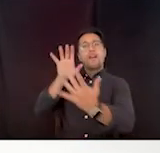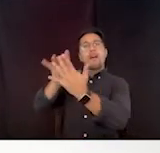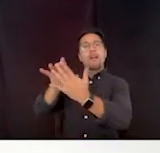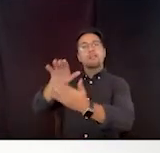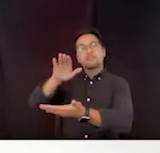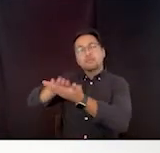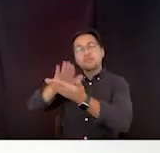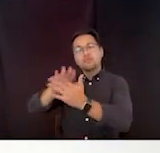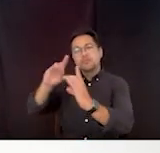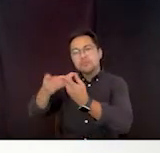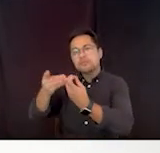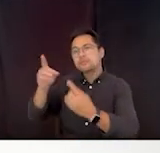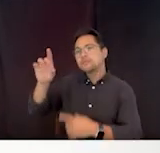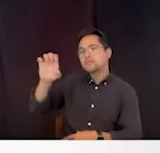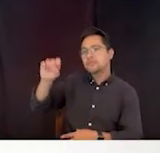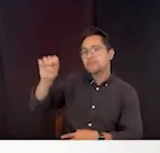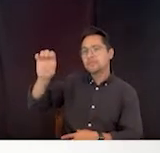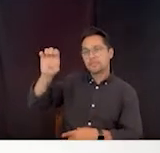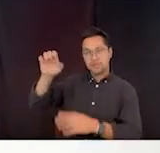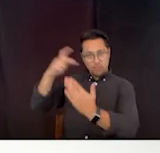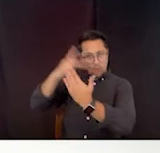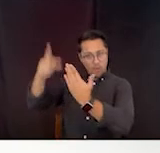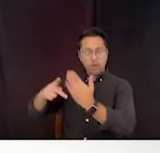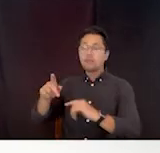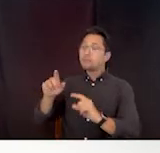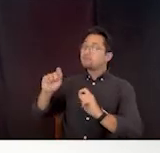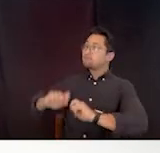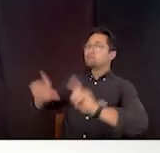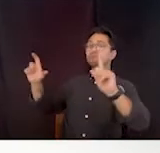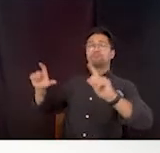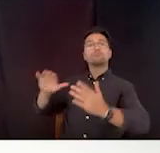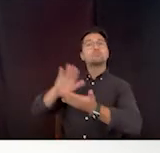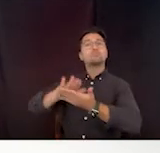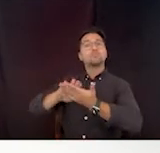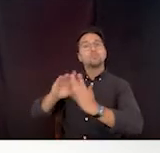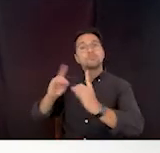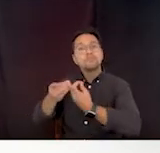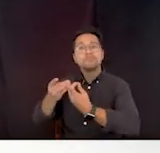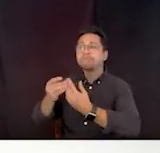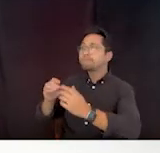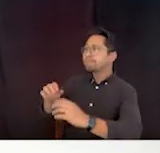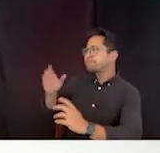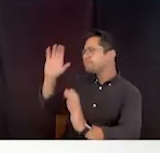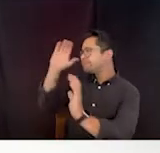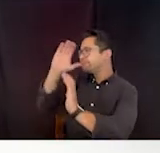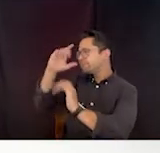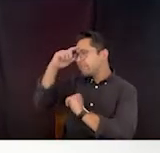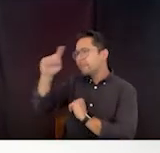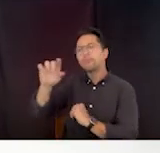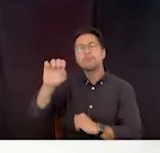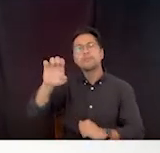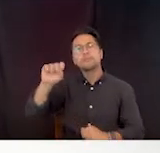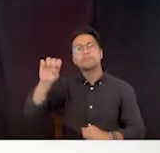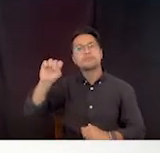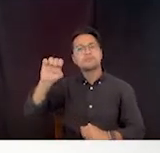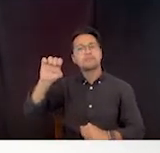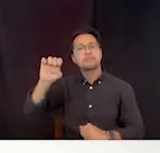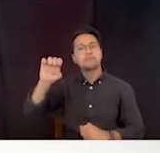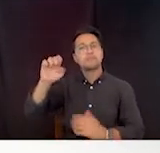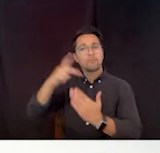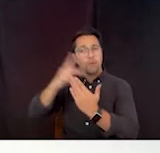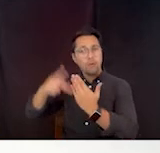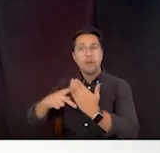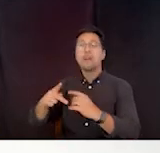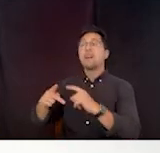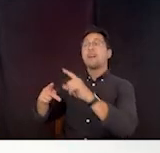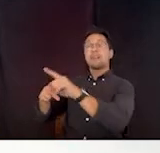district's ESC program. Just go to your school district's website and search for their ESC program, and then give them a